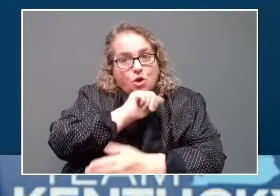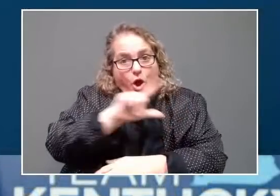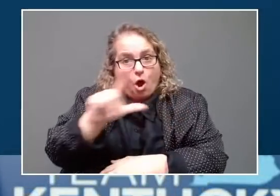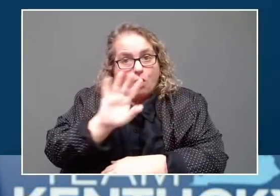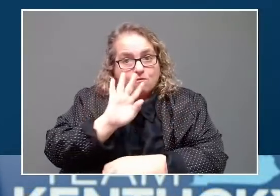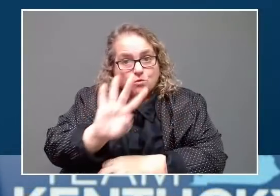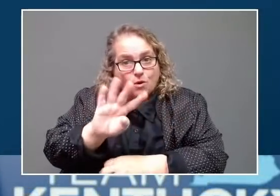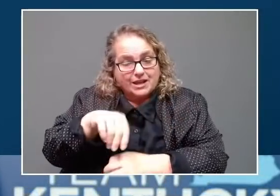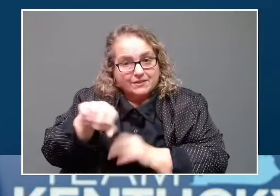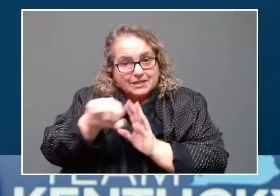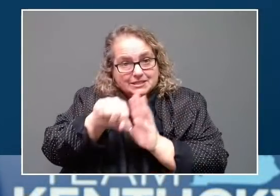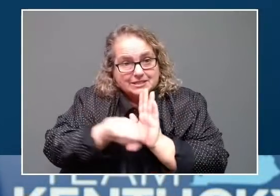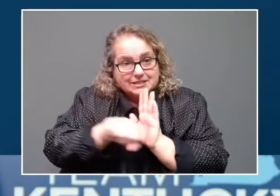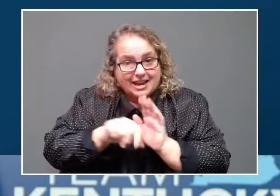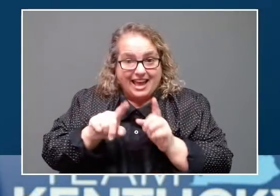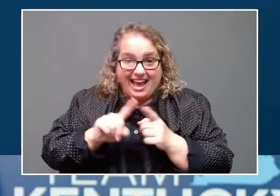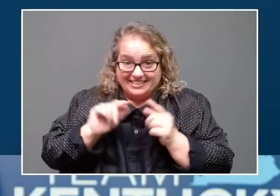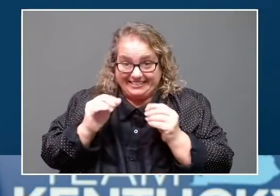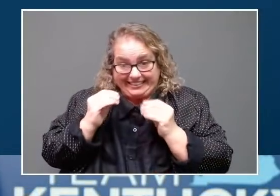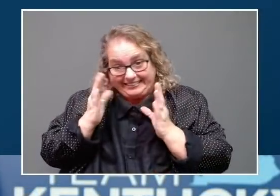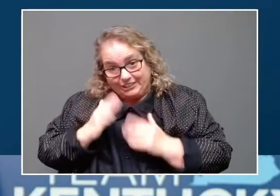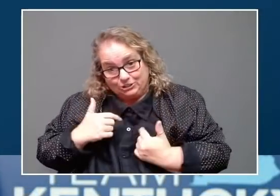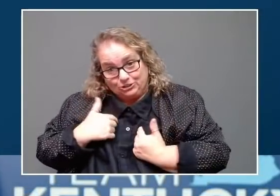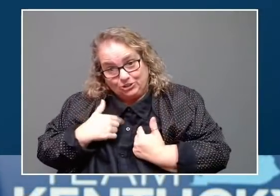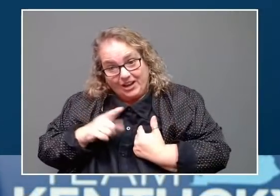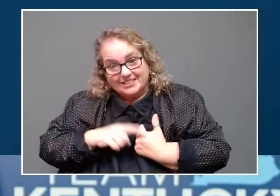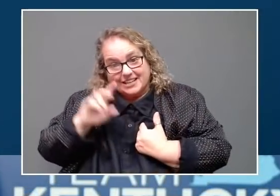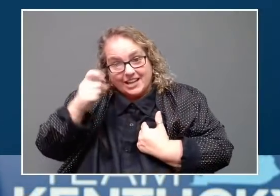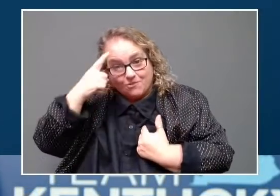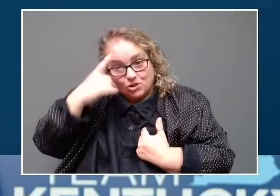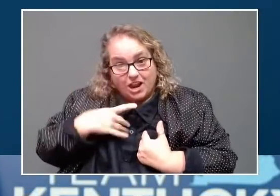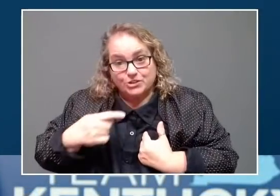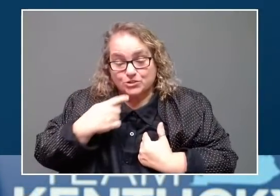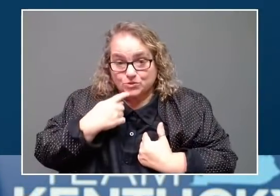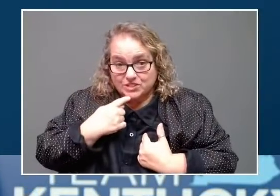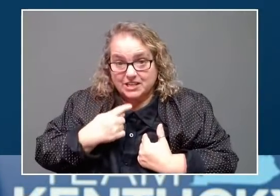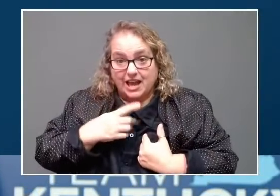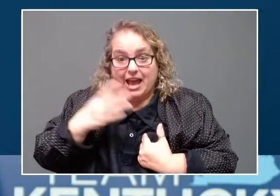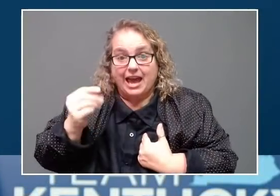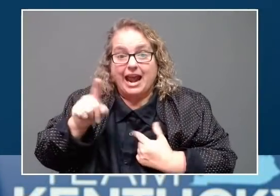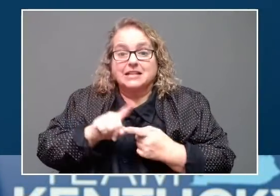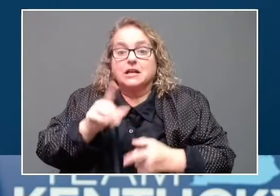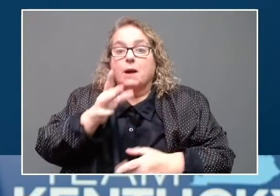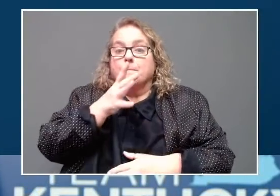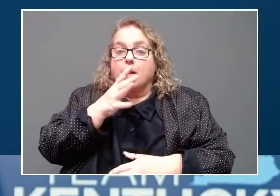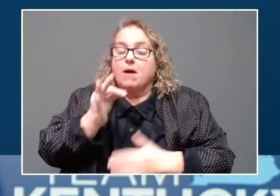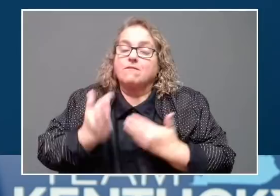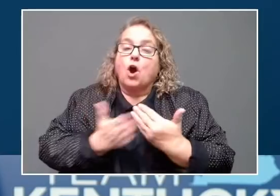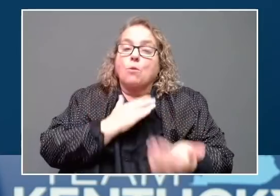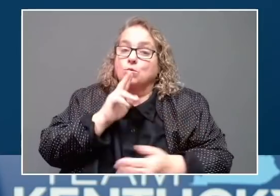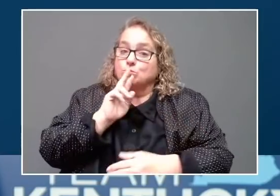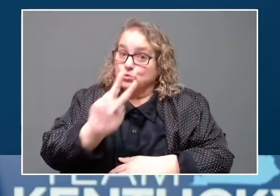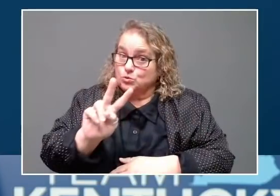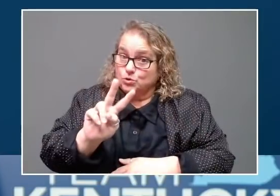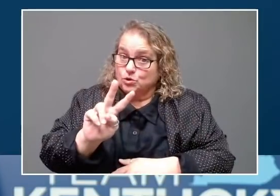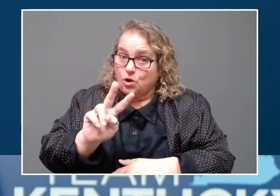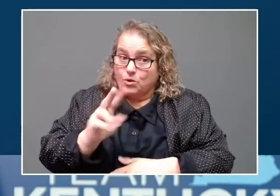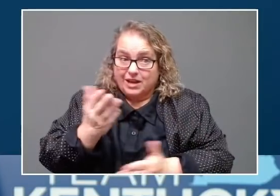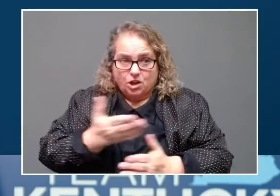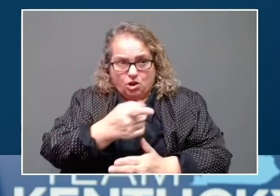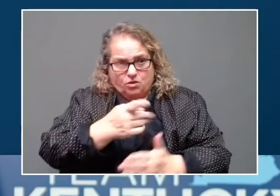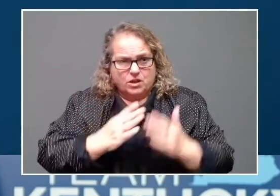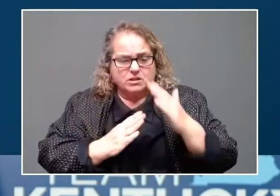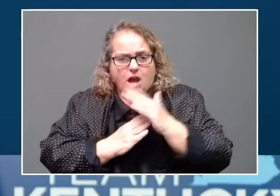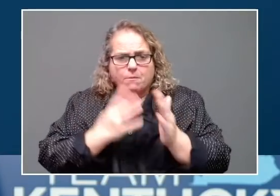resident teacher around here, as the governor likes to say, and as the mom of an almost 2-year-old, here are the top 4